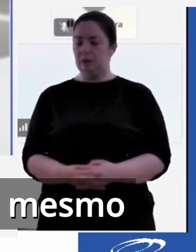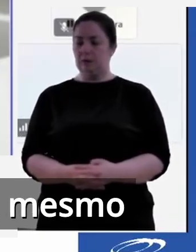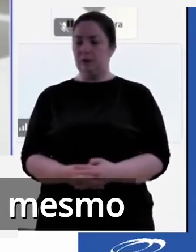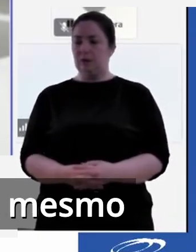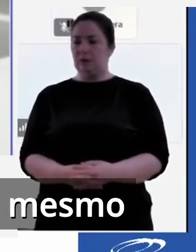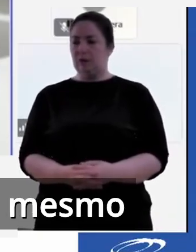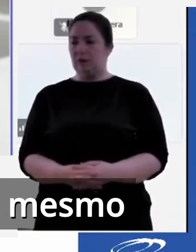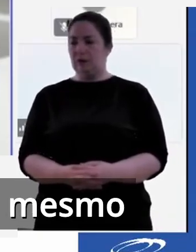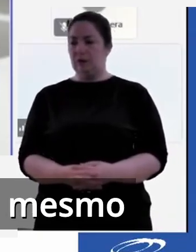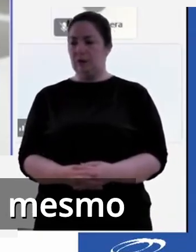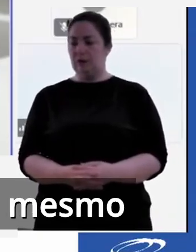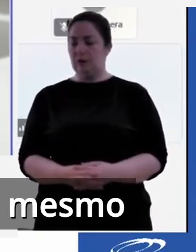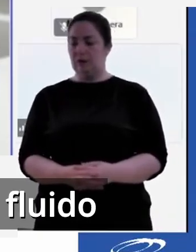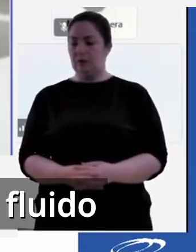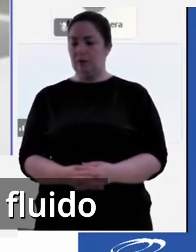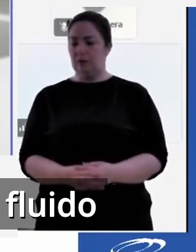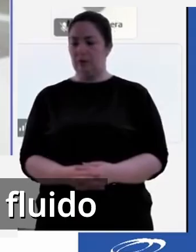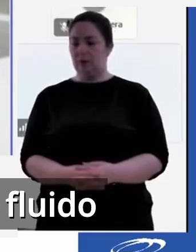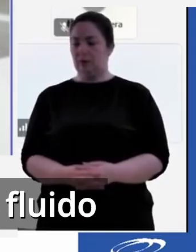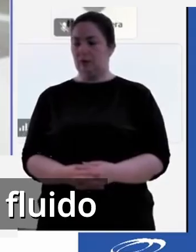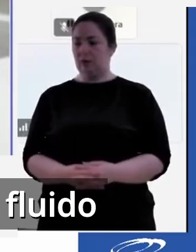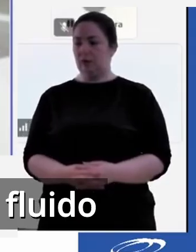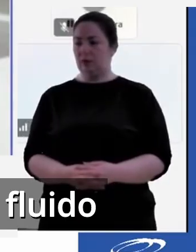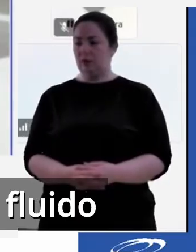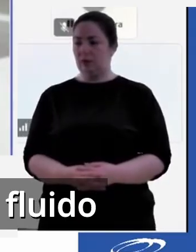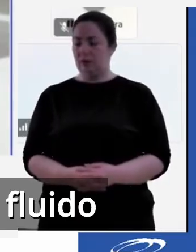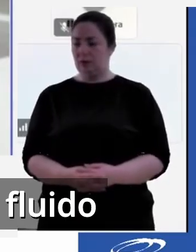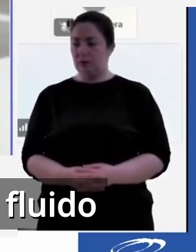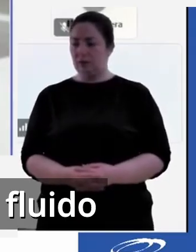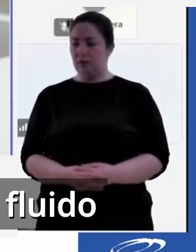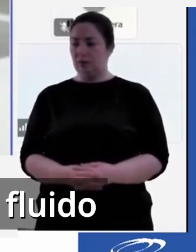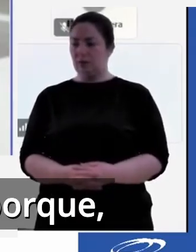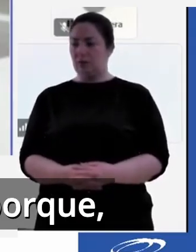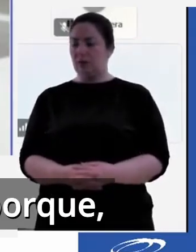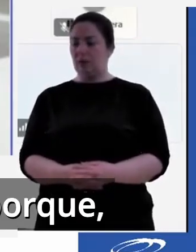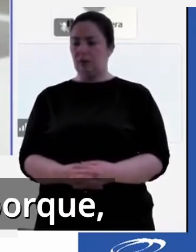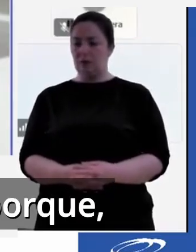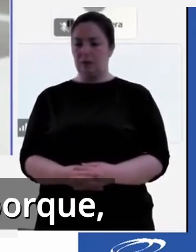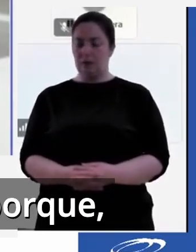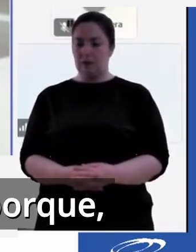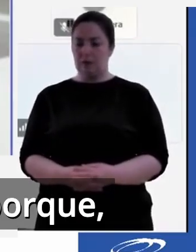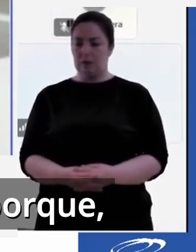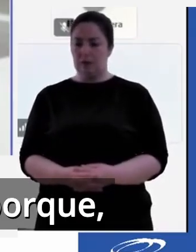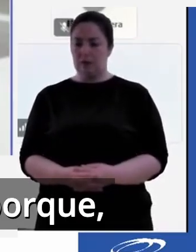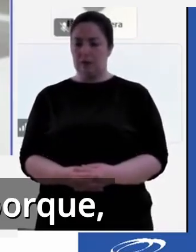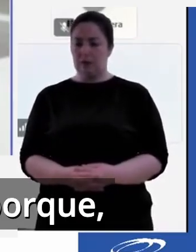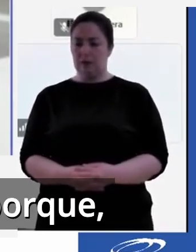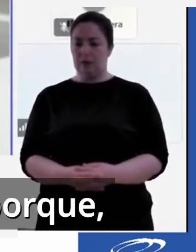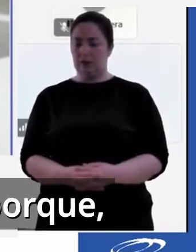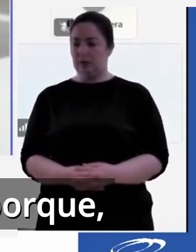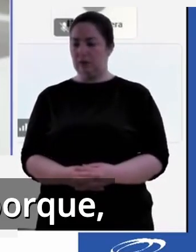case. It makes sense. And of course, even if you have an organism in a synovial fluid culture, you should still do tissue